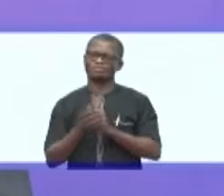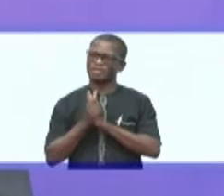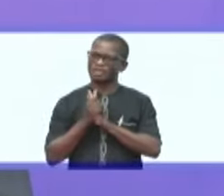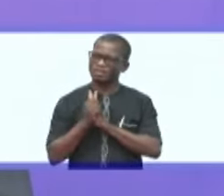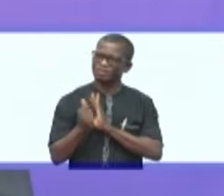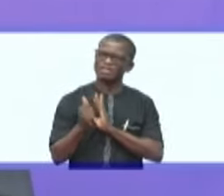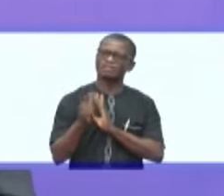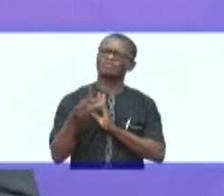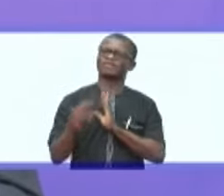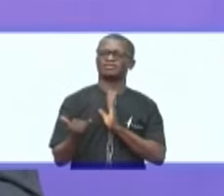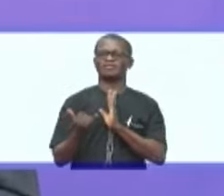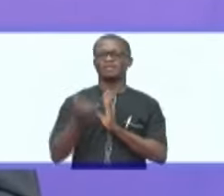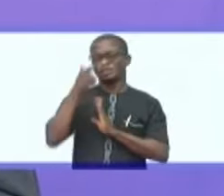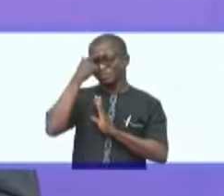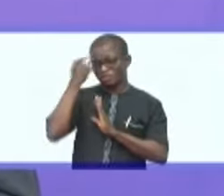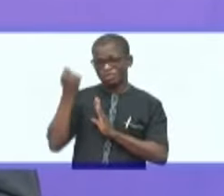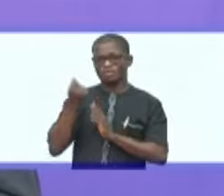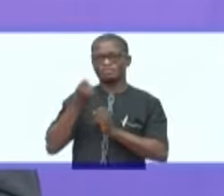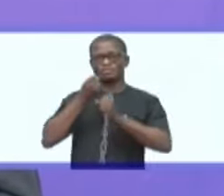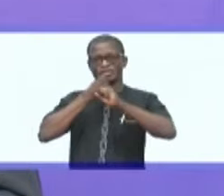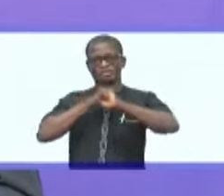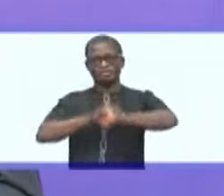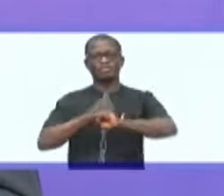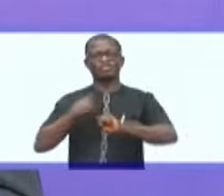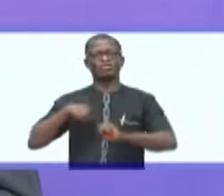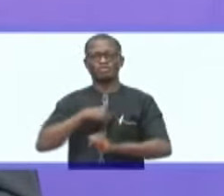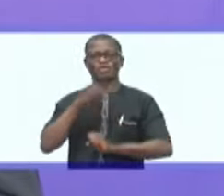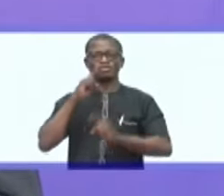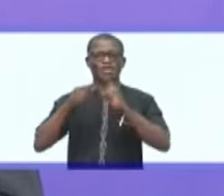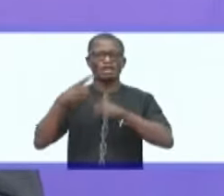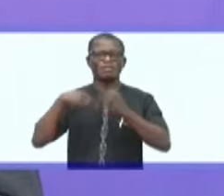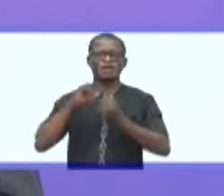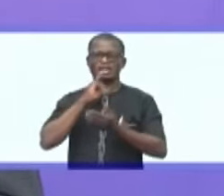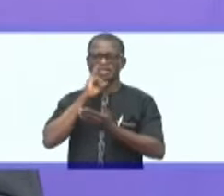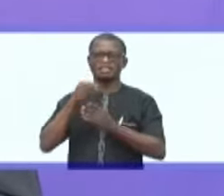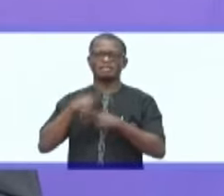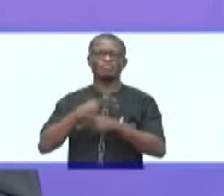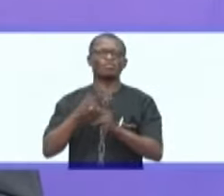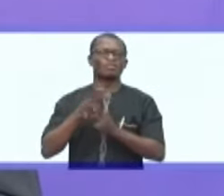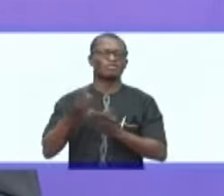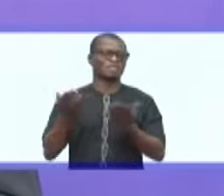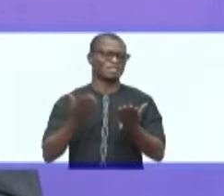efficiency. Because security you talk about is a product service,